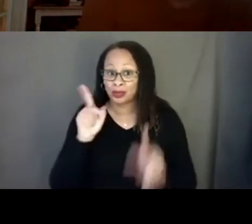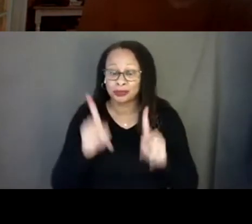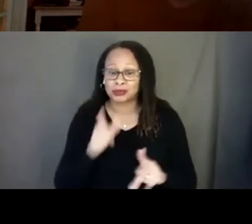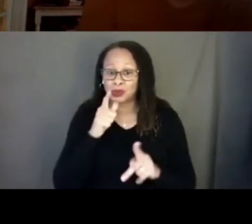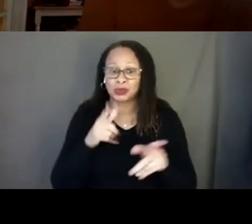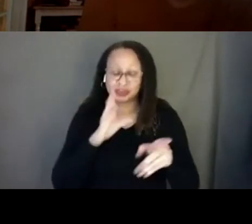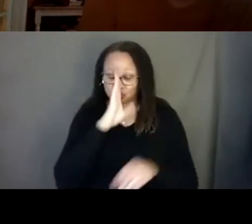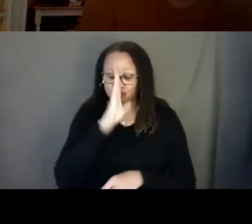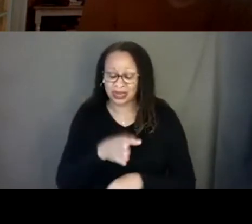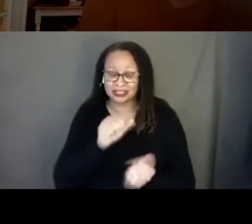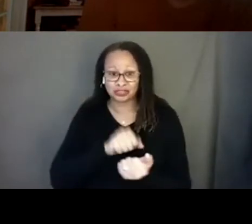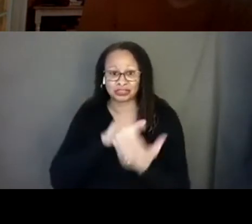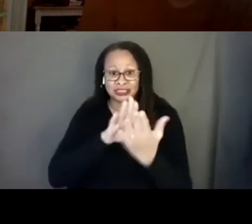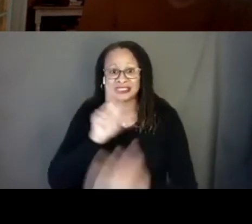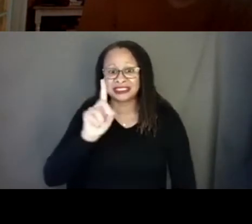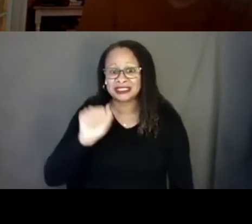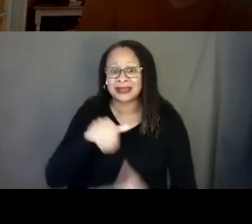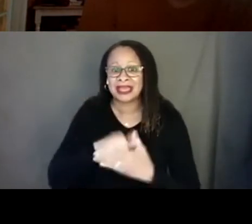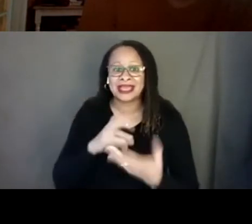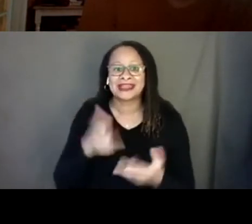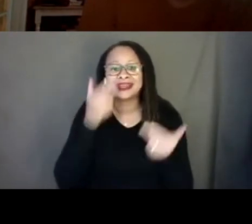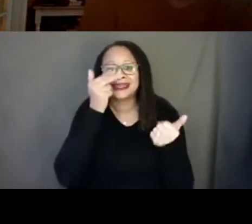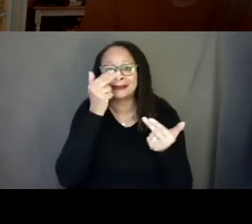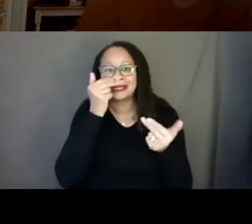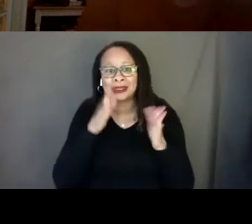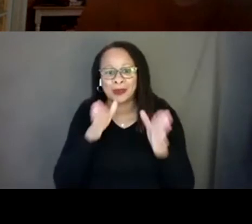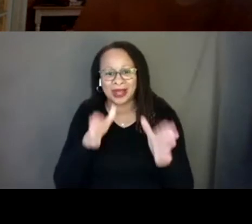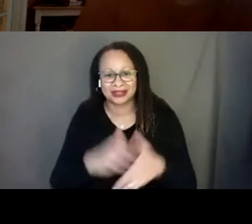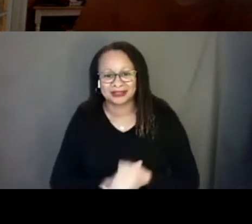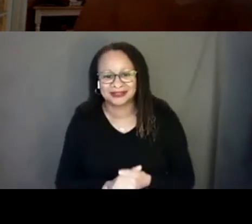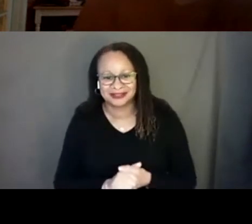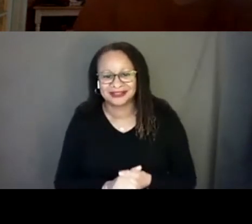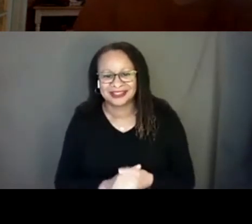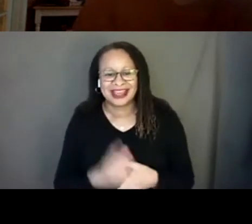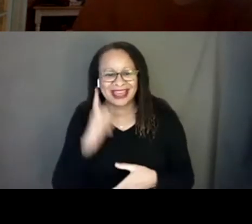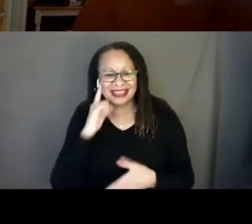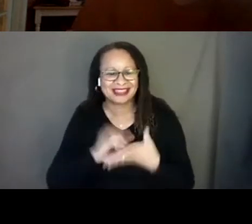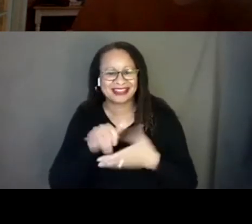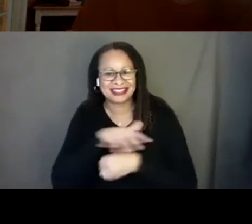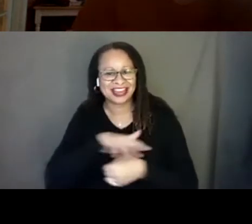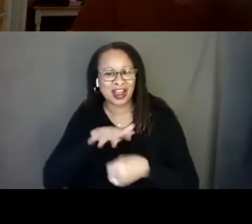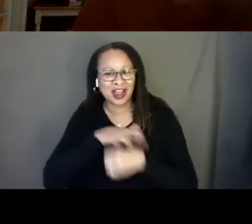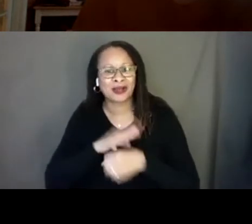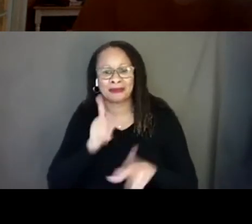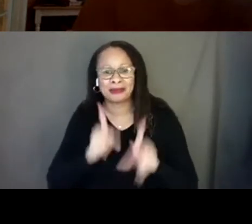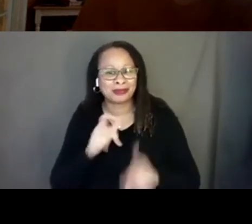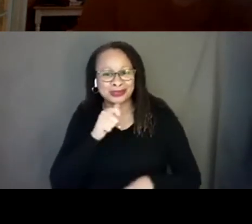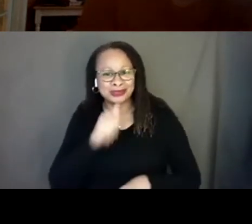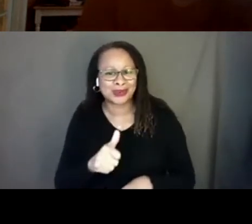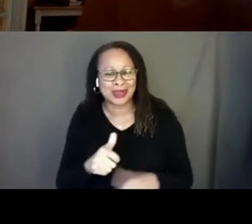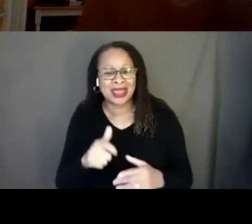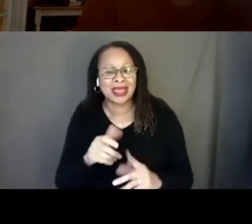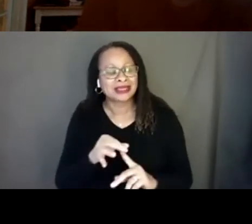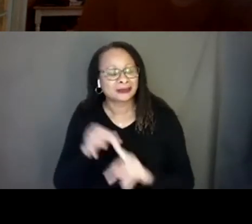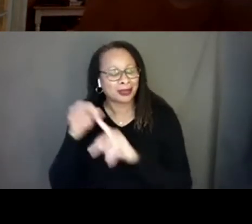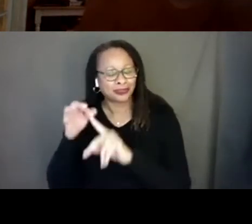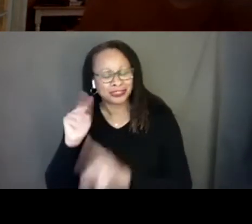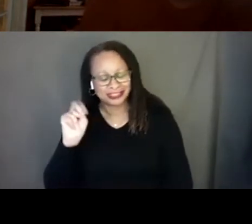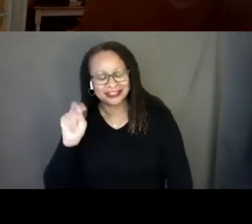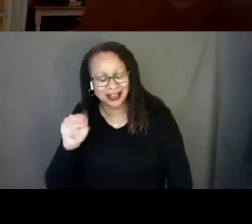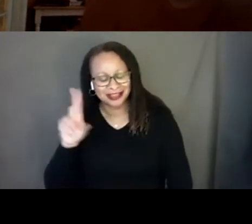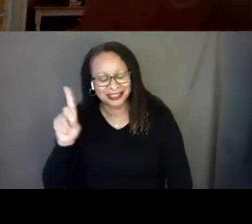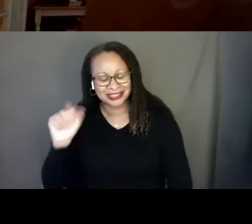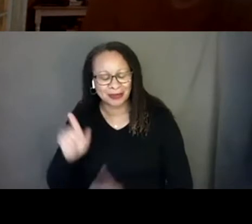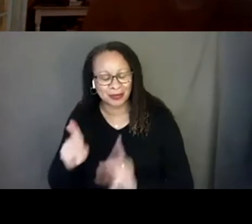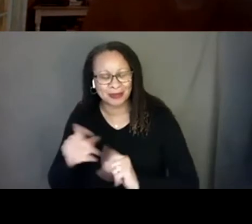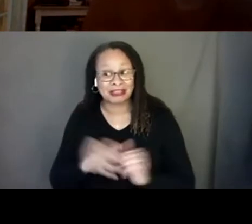directly addresses disability in a comedic way. And I feel like that's an area that people don't, especially non-disabled people, are